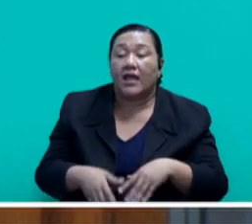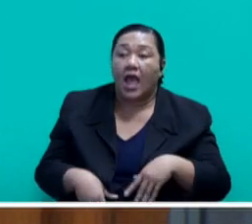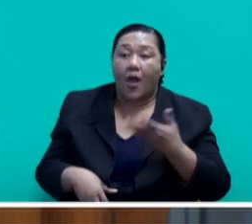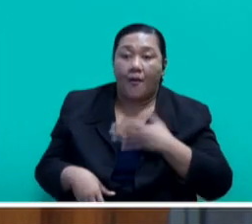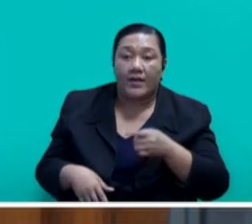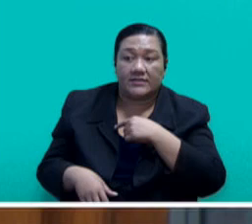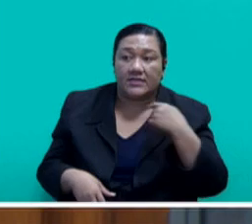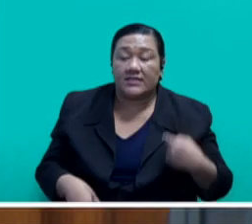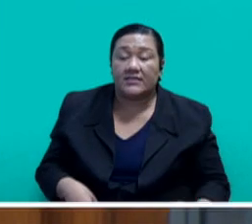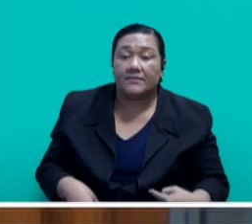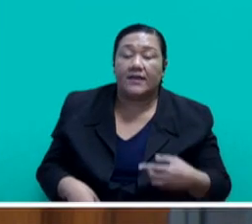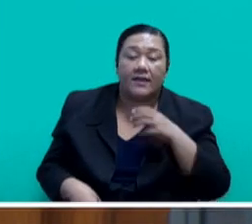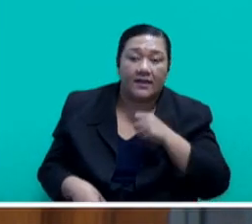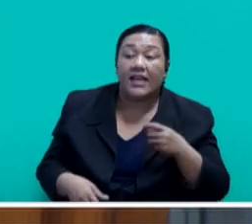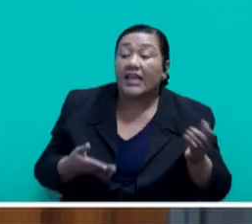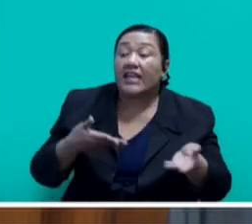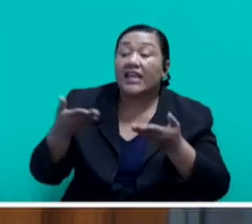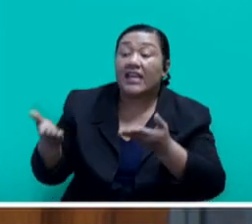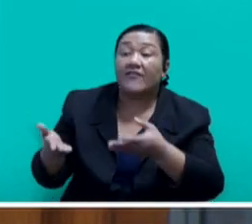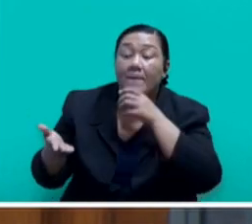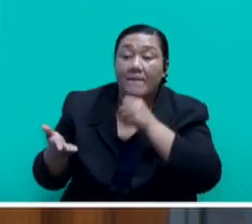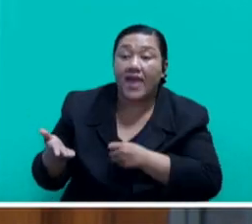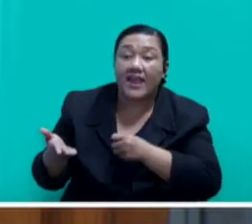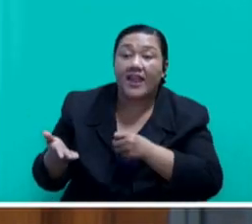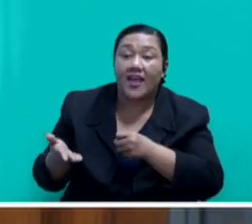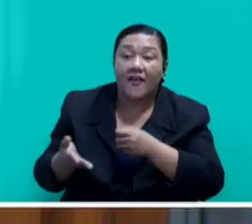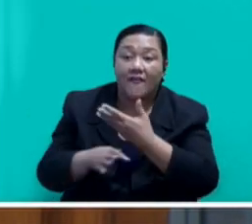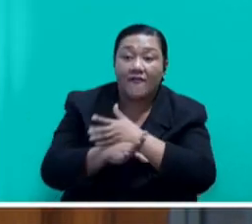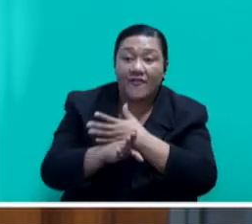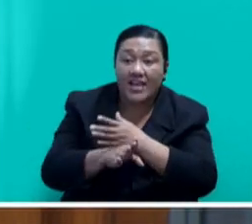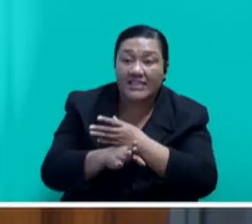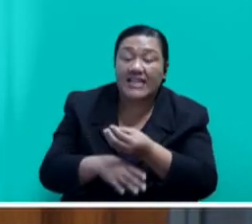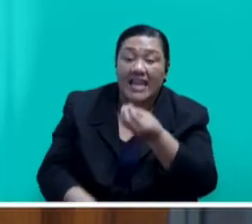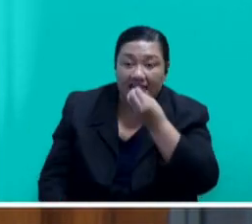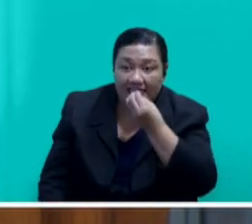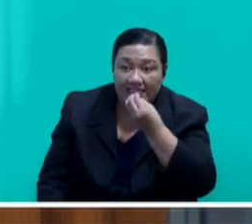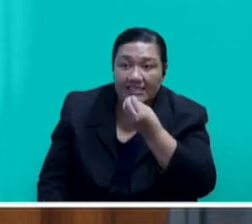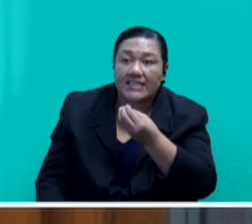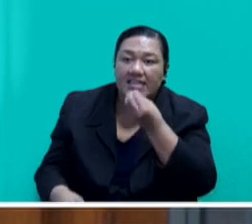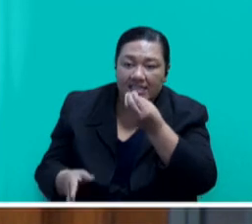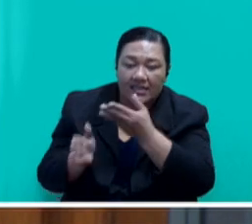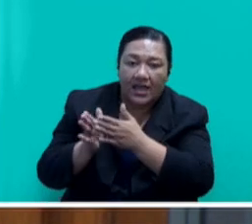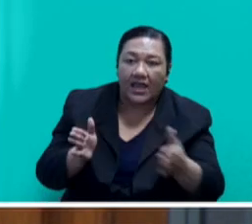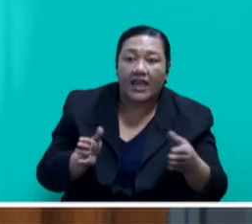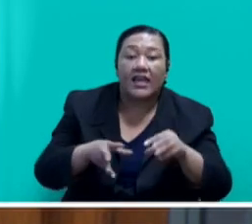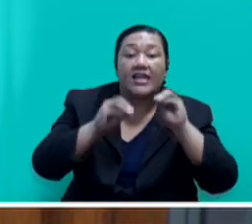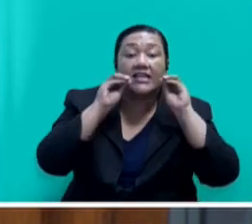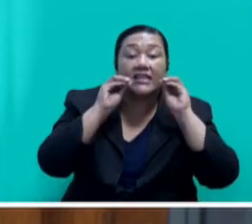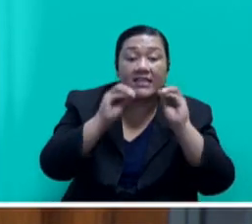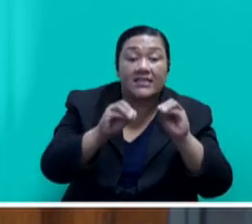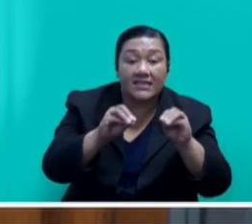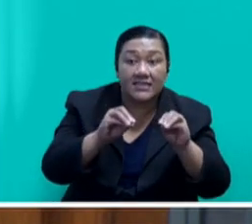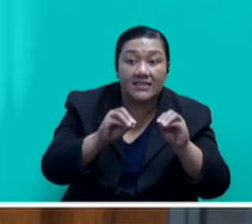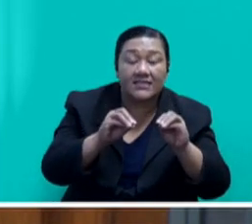"Give a man a fish and he will eat for a day. Teach a man how to fish, he will eat forever."